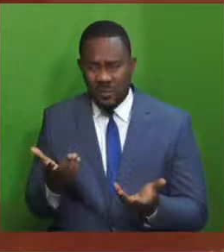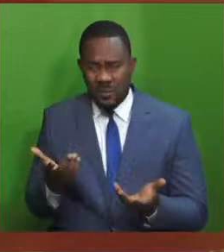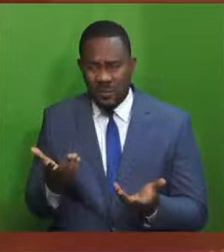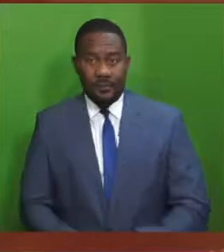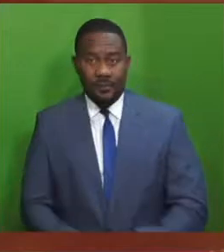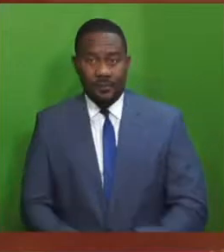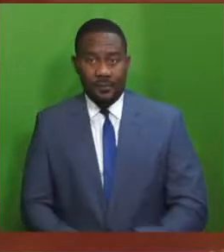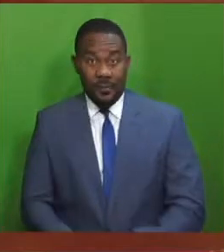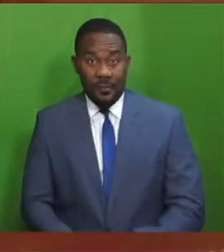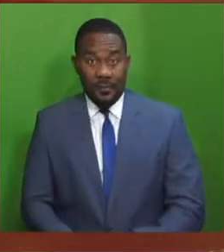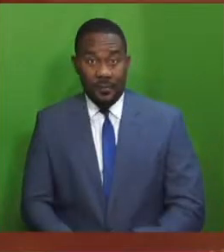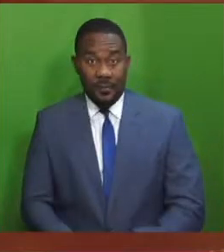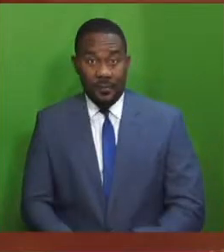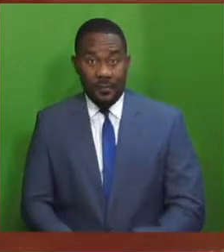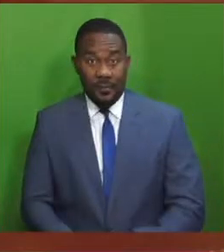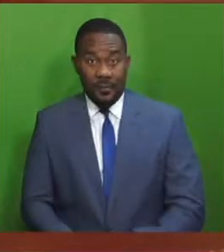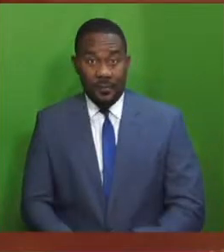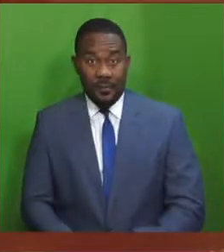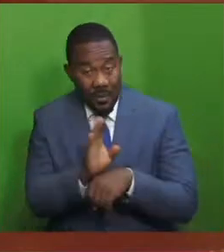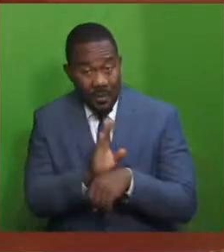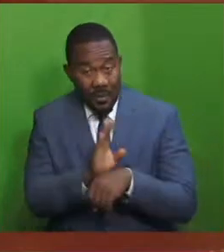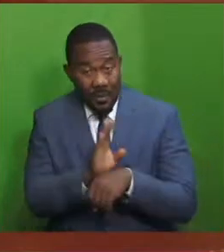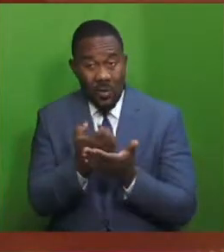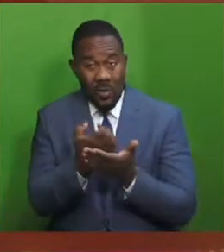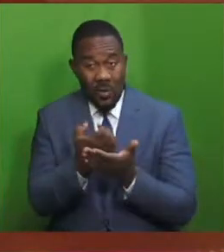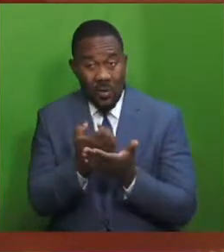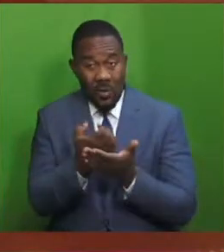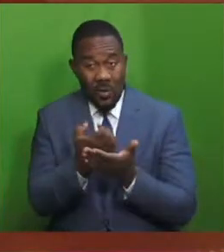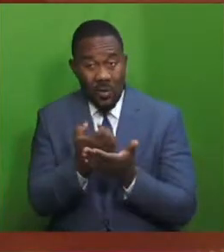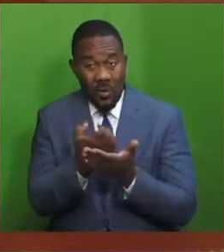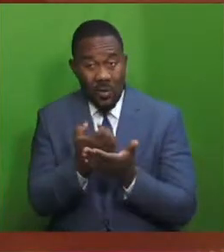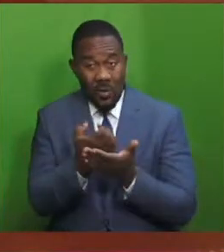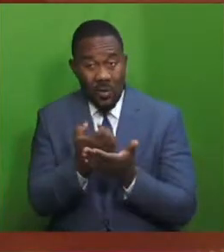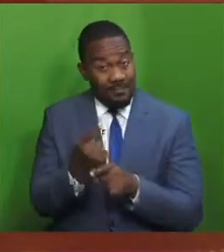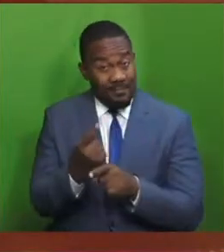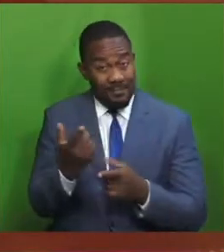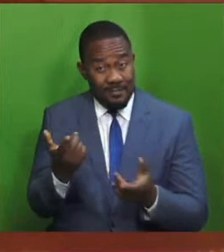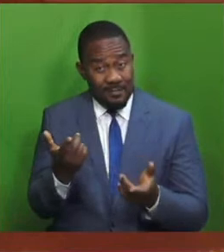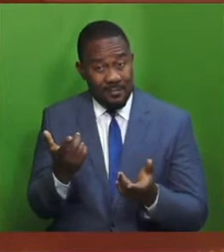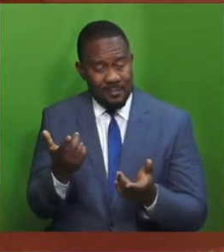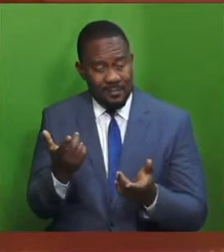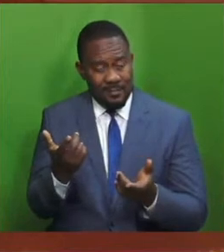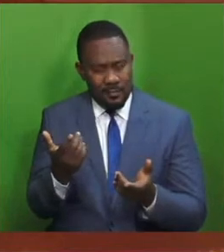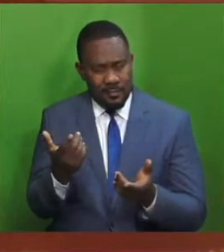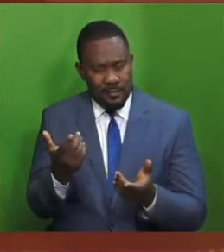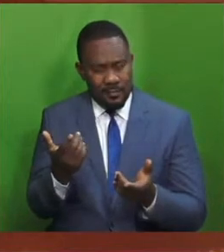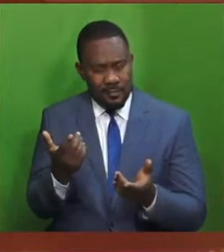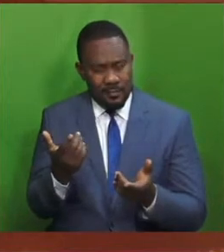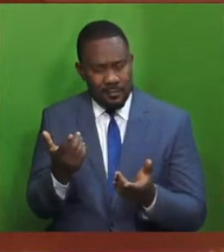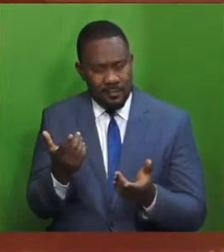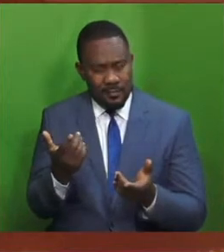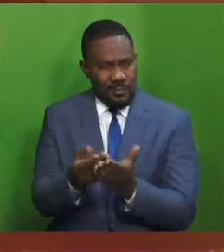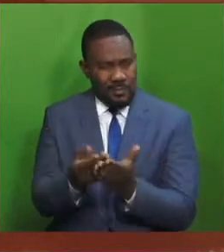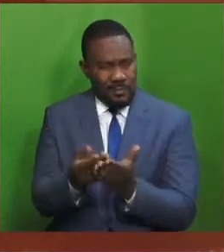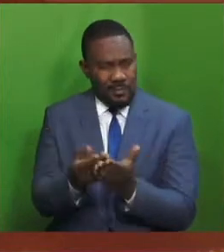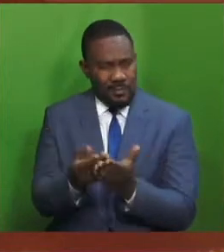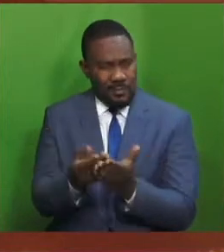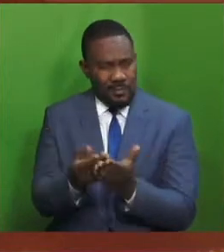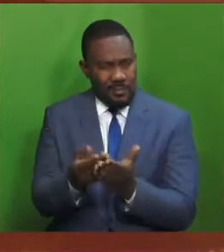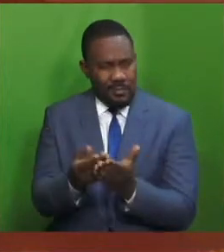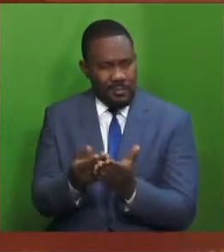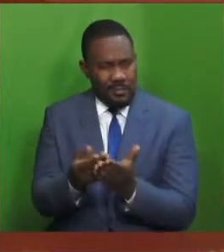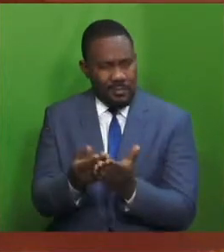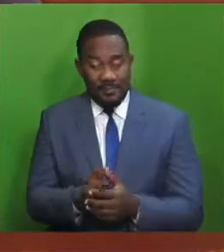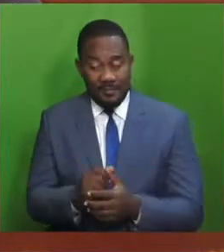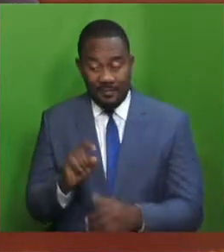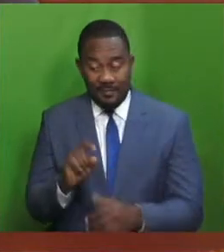superior managers of the economy and we are asking you done with the money. Ghana Exim alone, Mr. Speaker, has